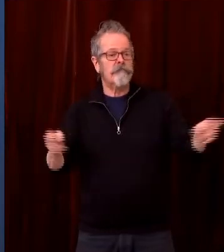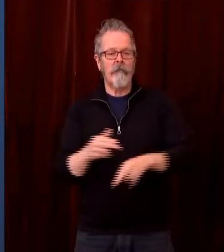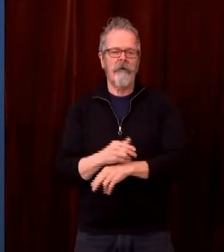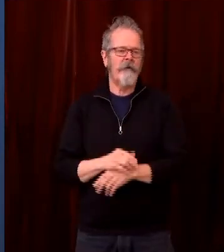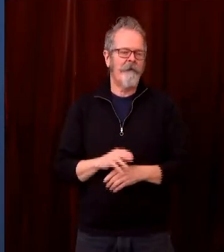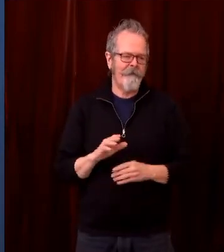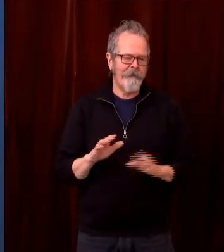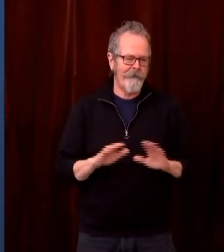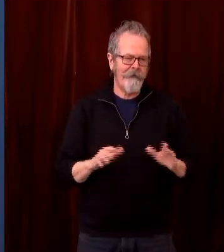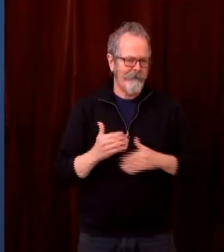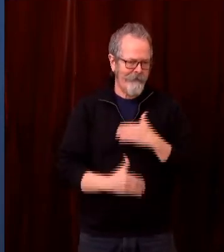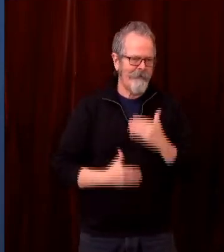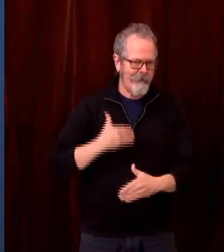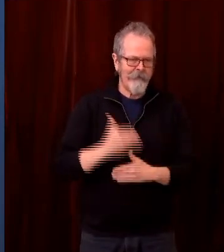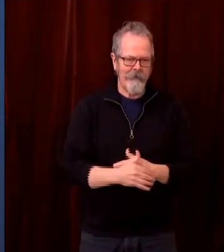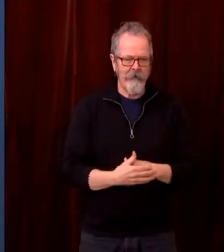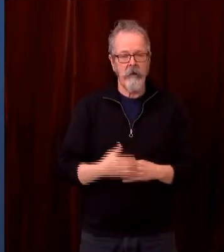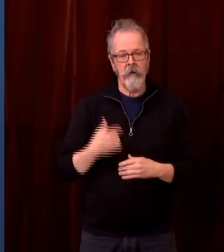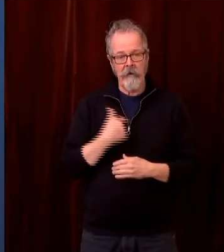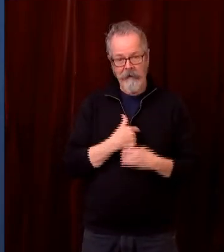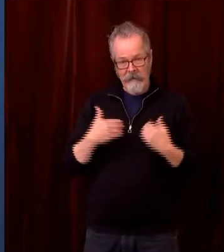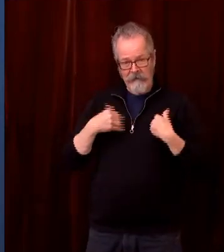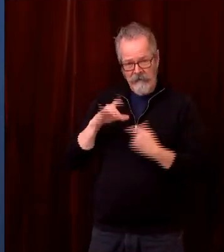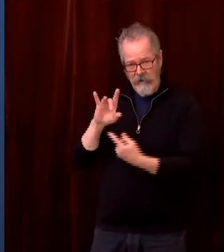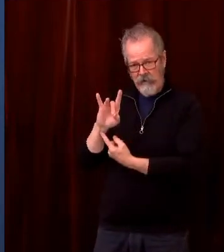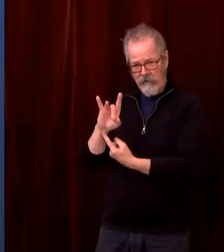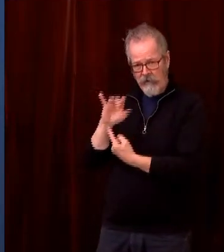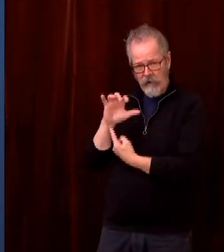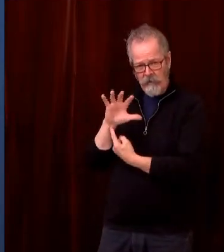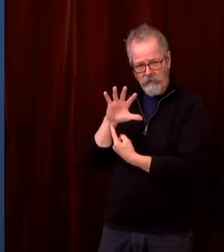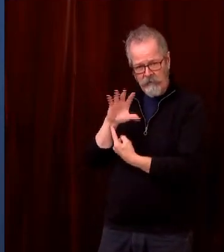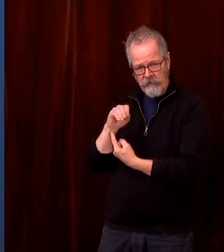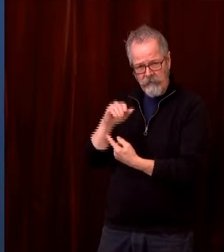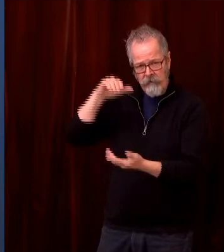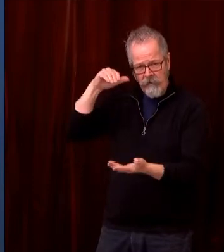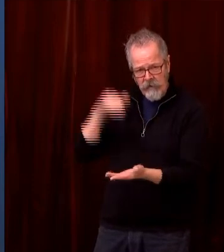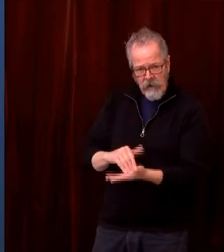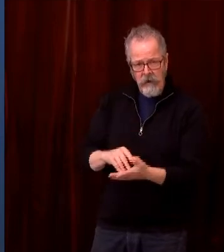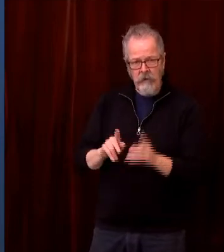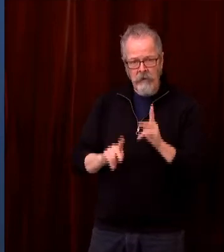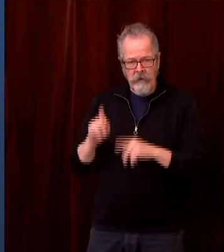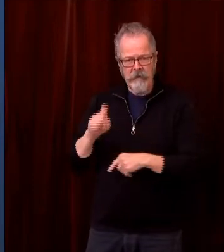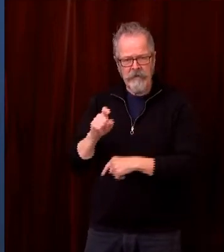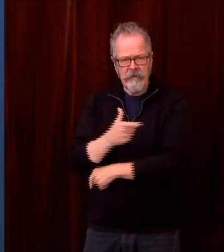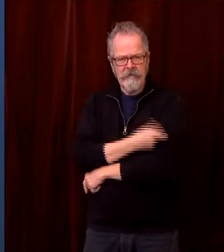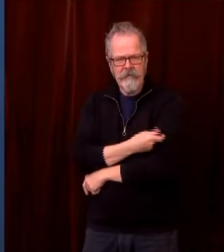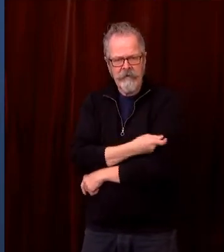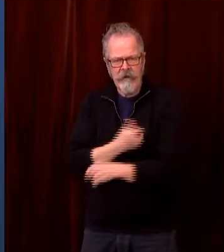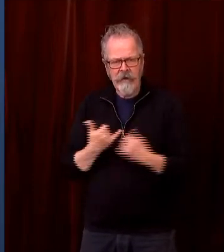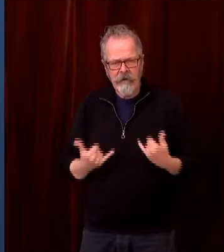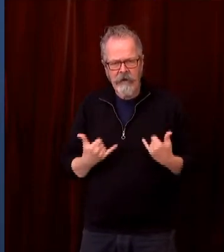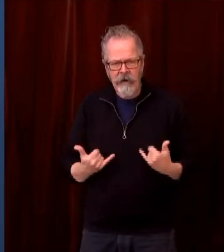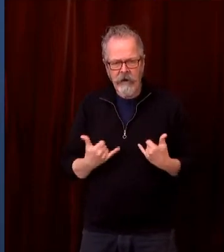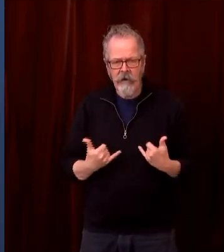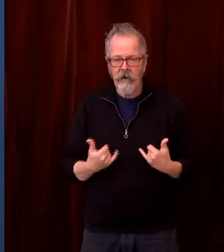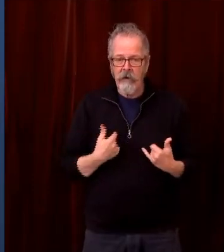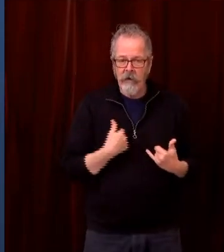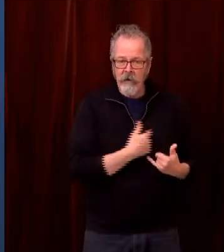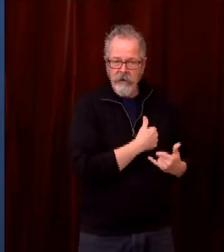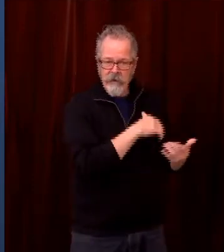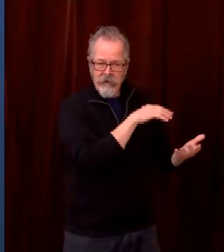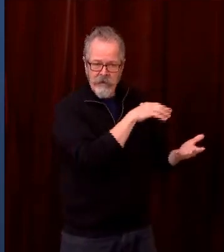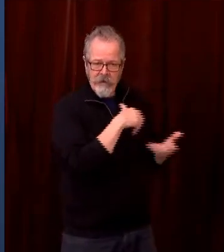100,000 doses a week. So it is going to be some time. But here's some really good news. Look, the